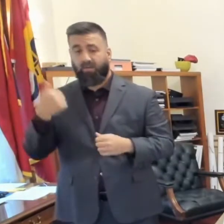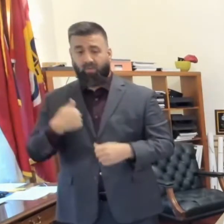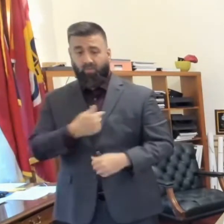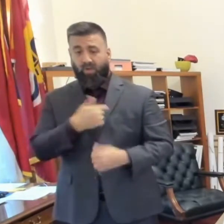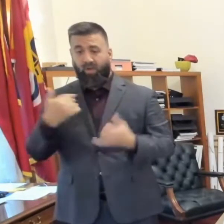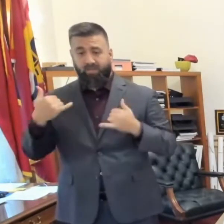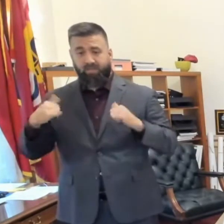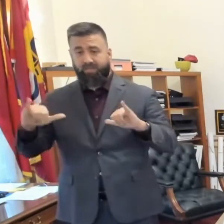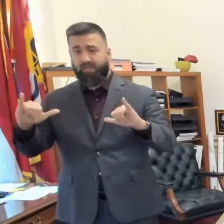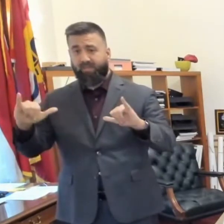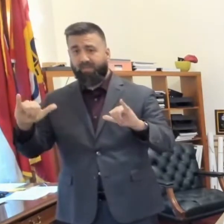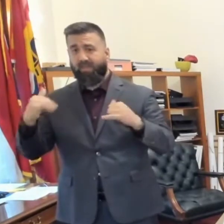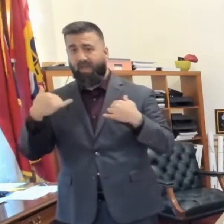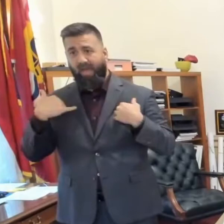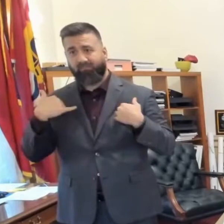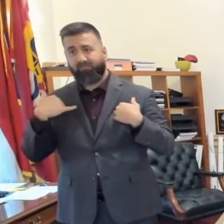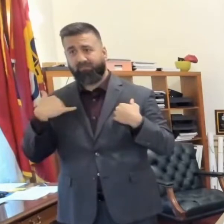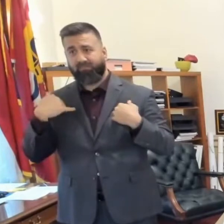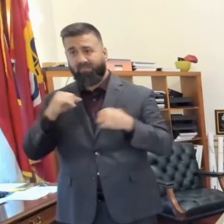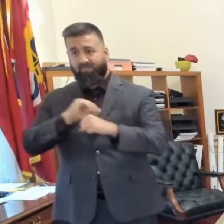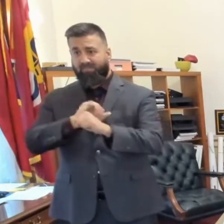still have a raging